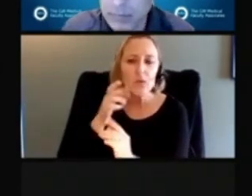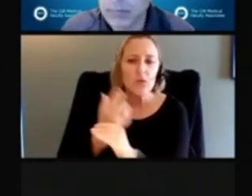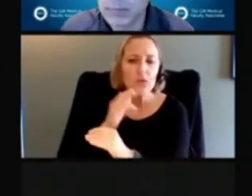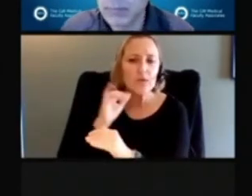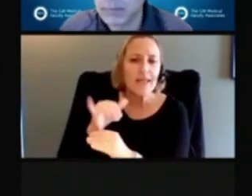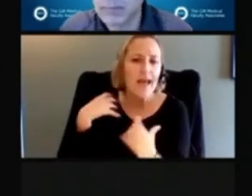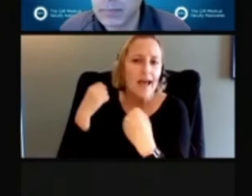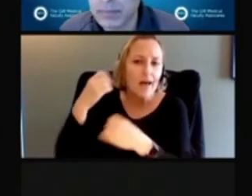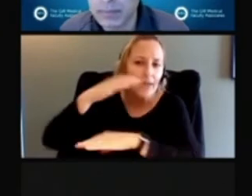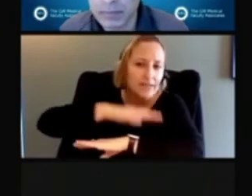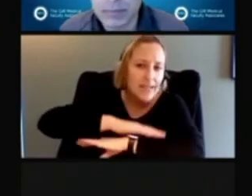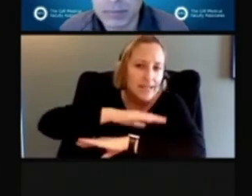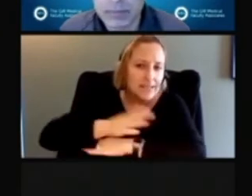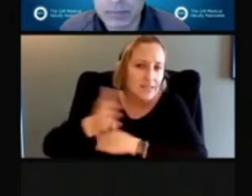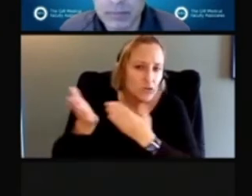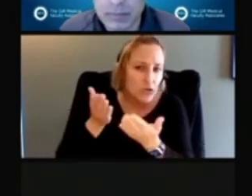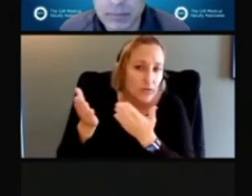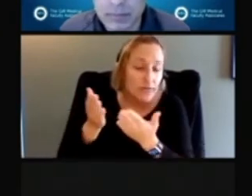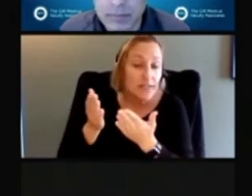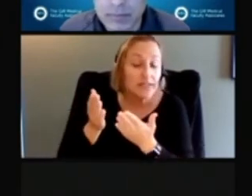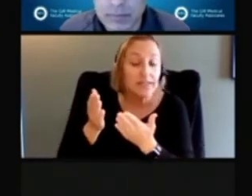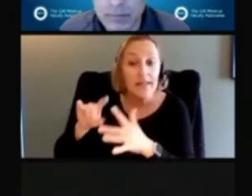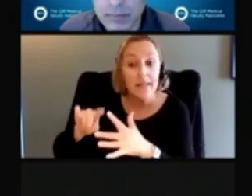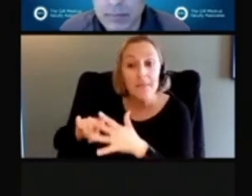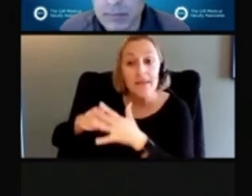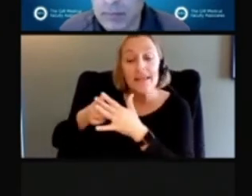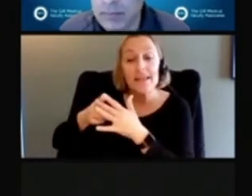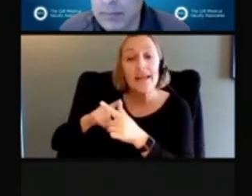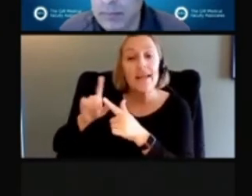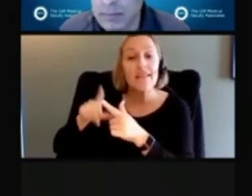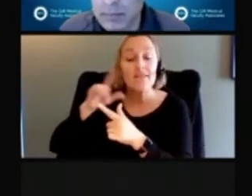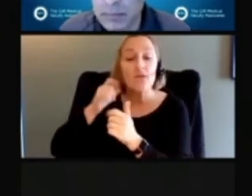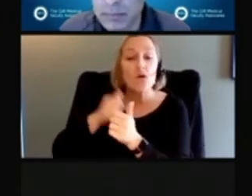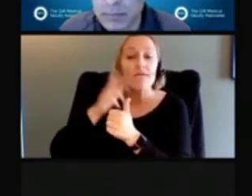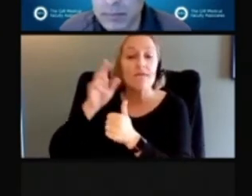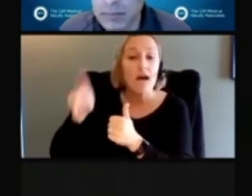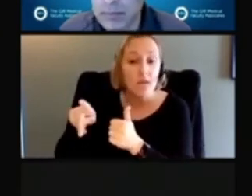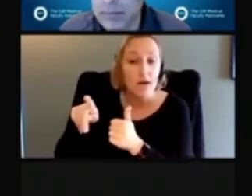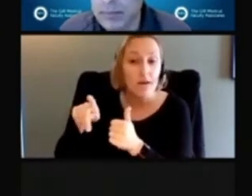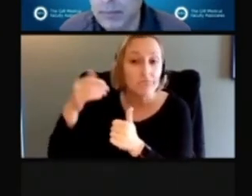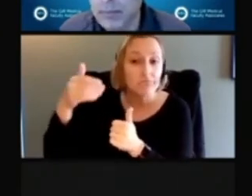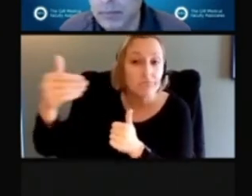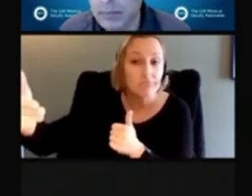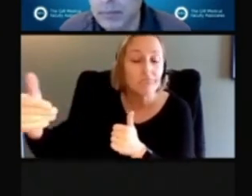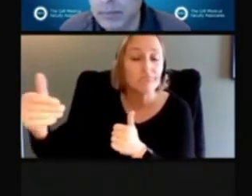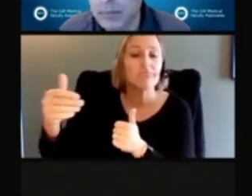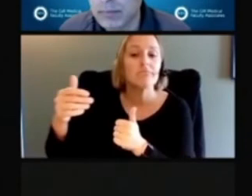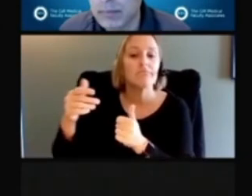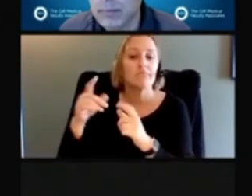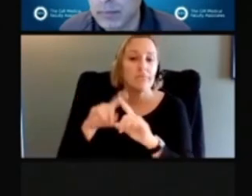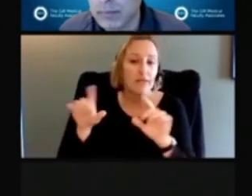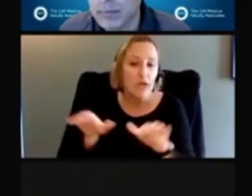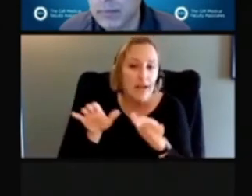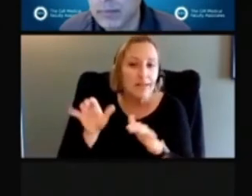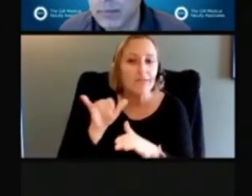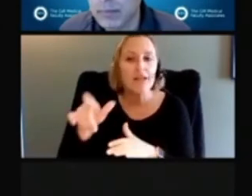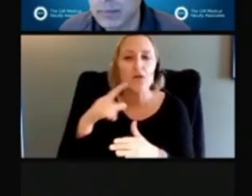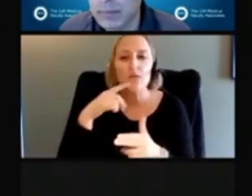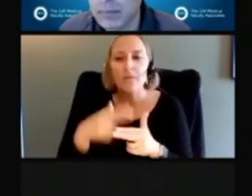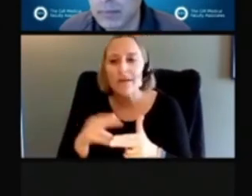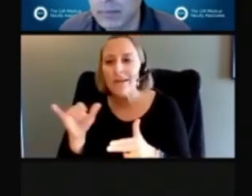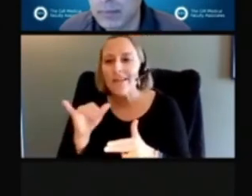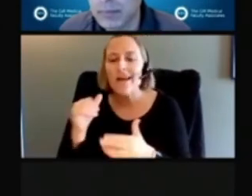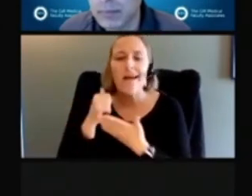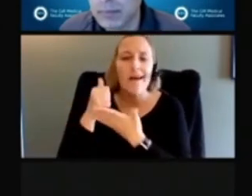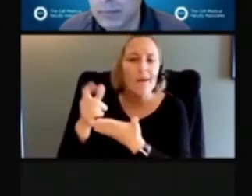desk services. So both initially and then any follow-up in terms of some of the activities you were talking about, like, for example, helping them get